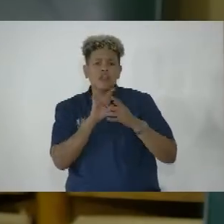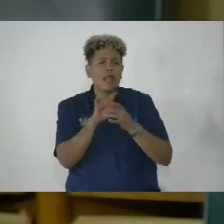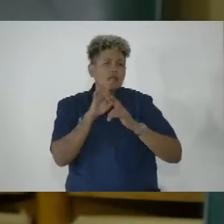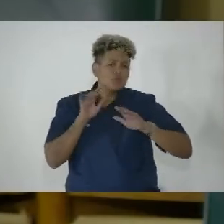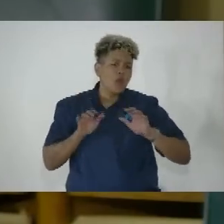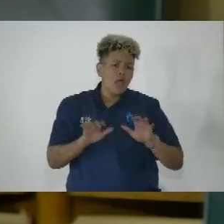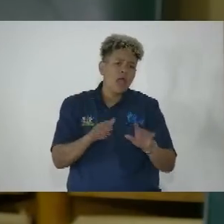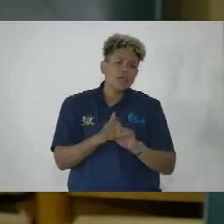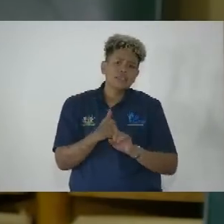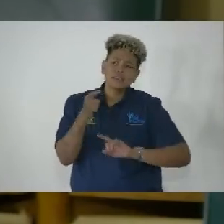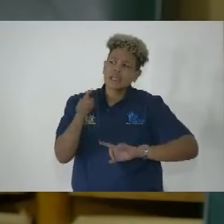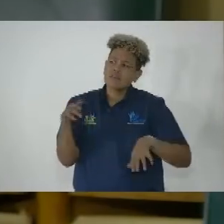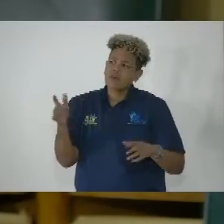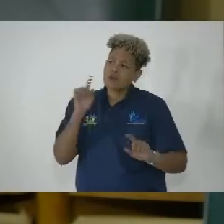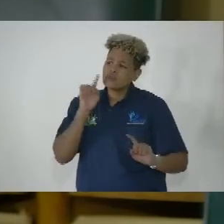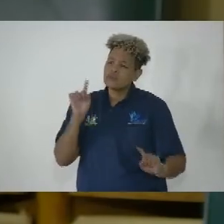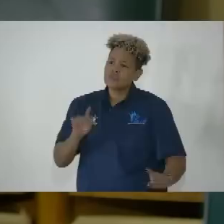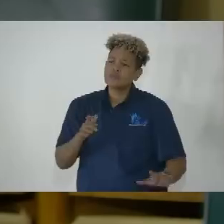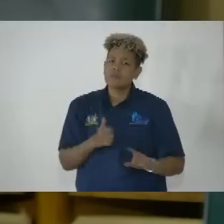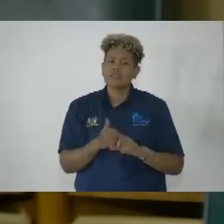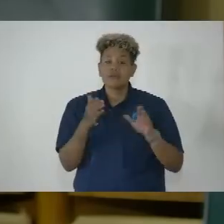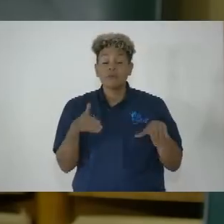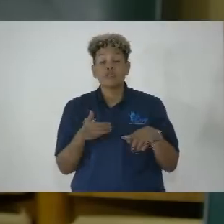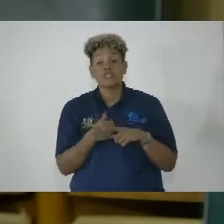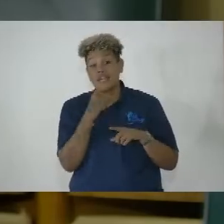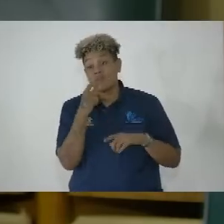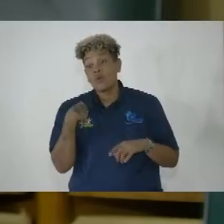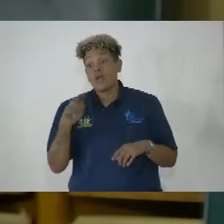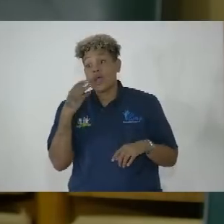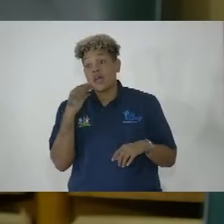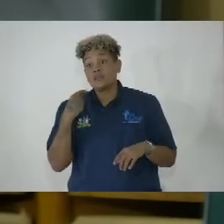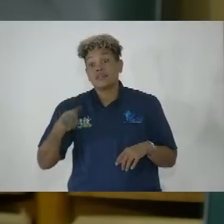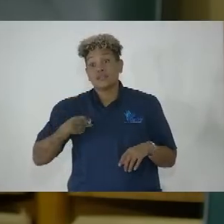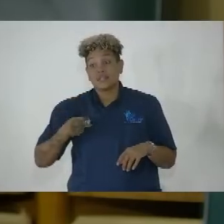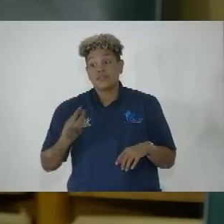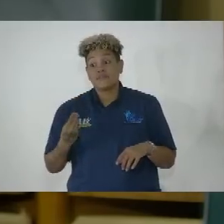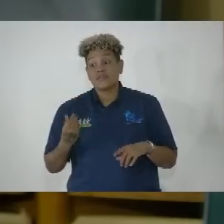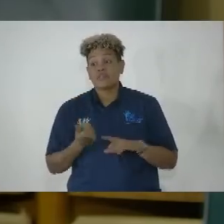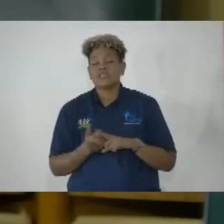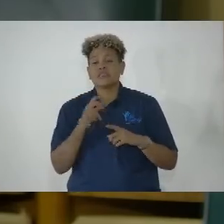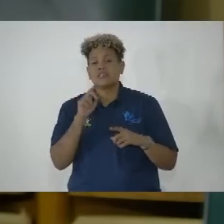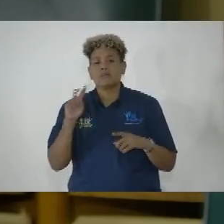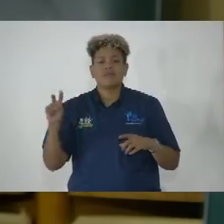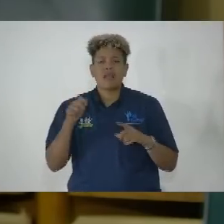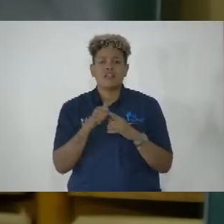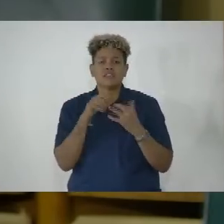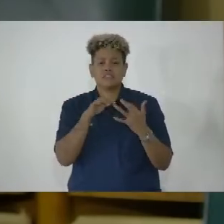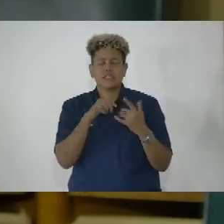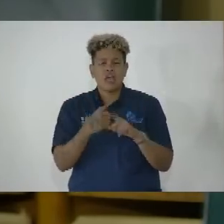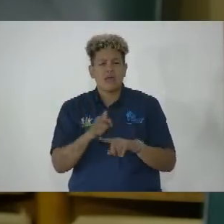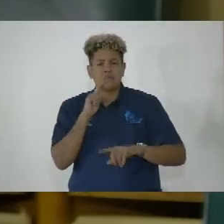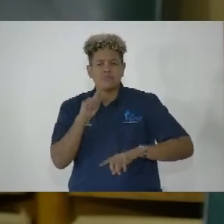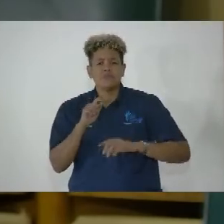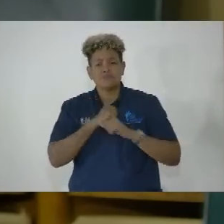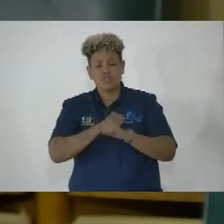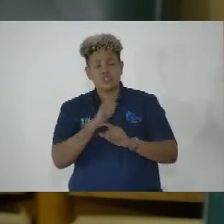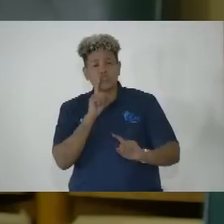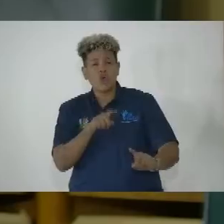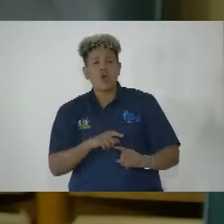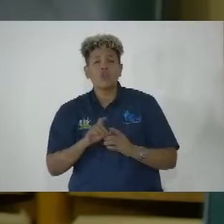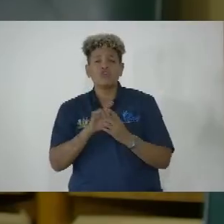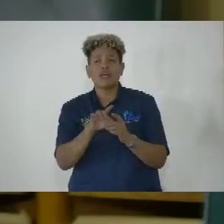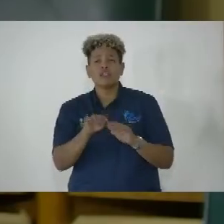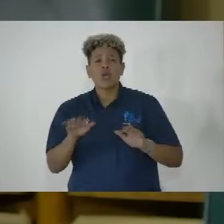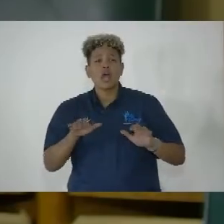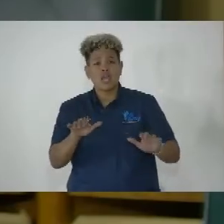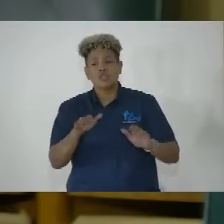actions that the respondent, that is the person who is accused of domestic violence, protection orders relate to actions that that the